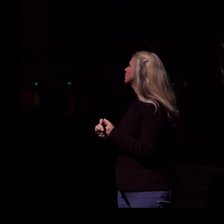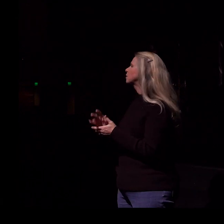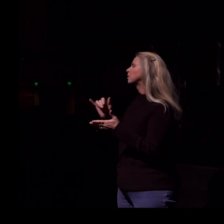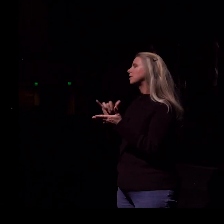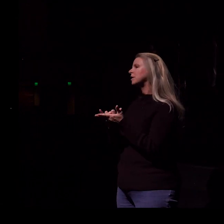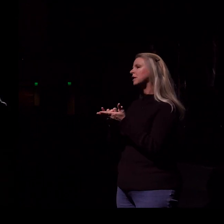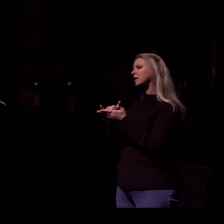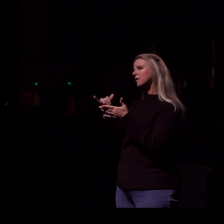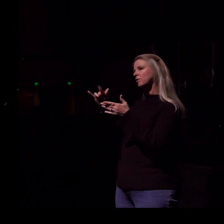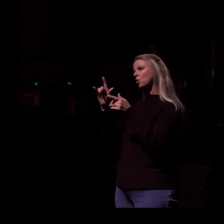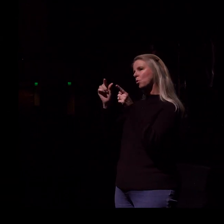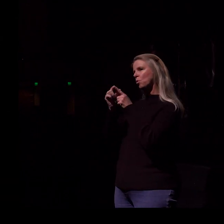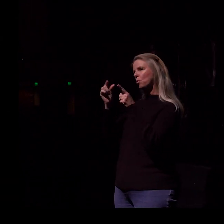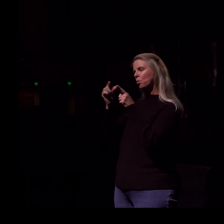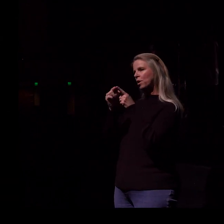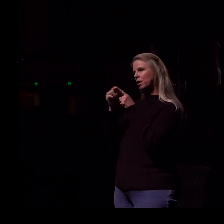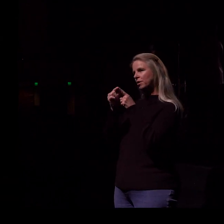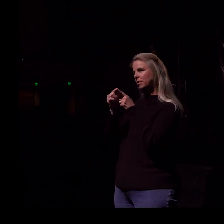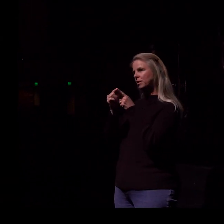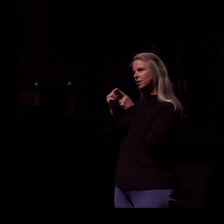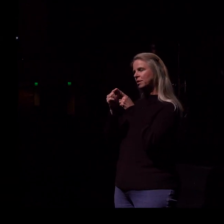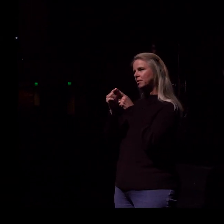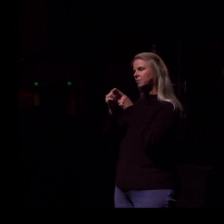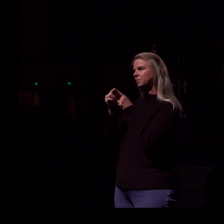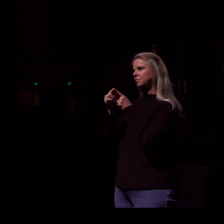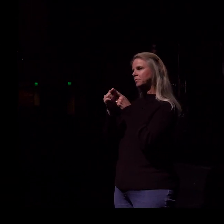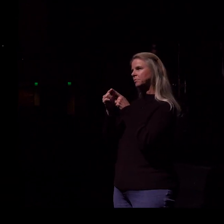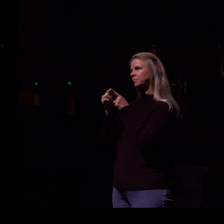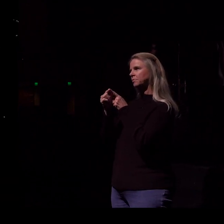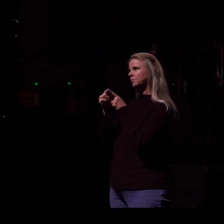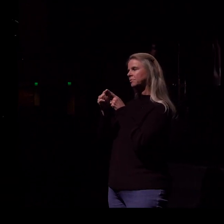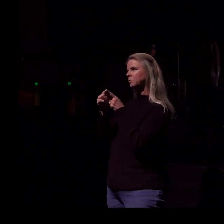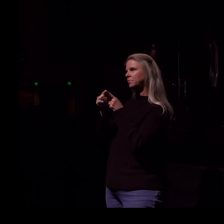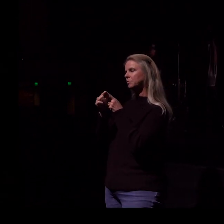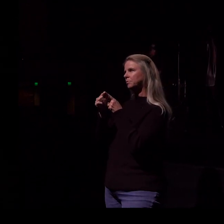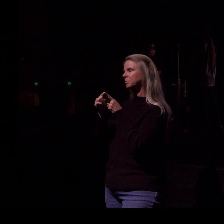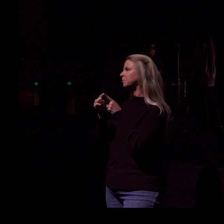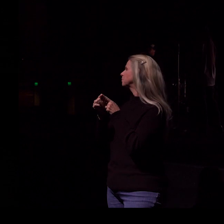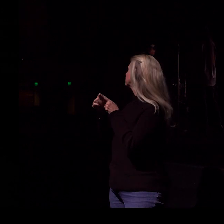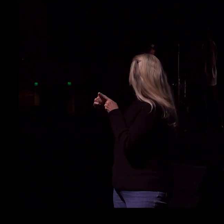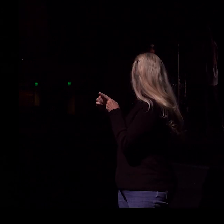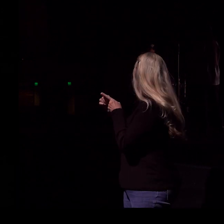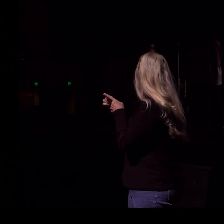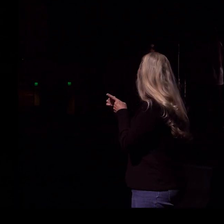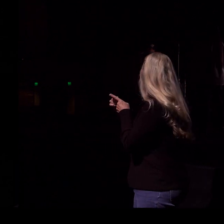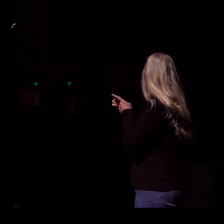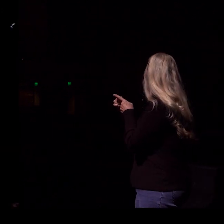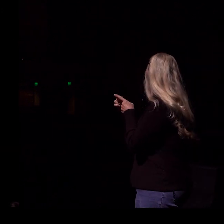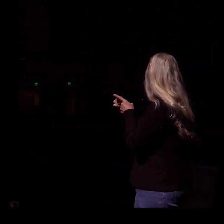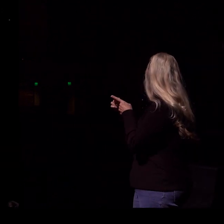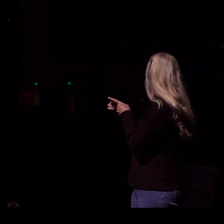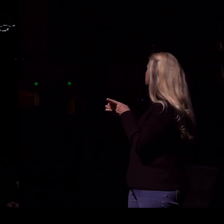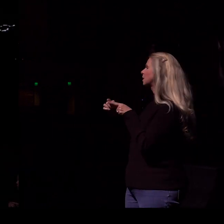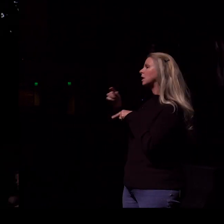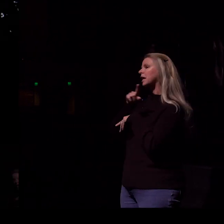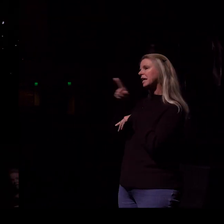arresting words flowing from the lips of our Lord and Master. Ye have heard that it